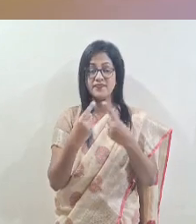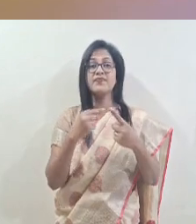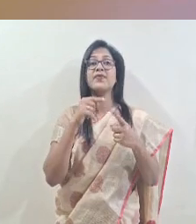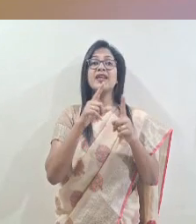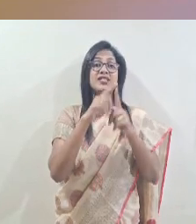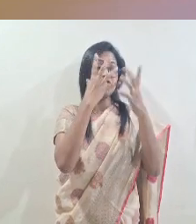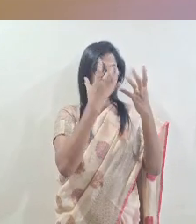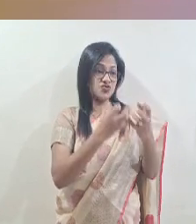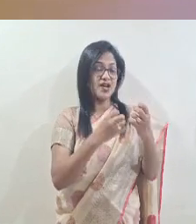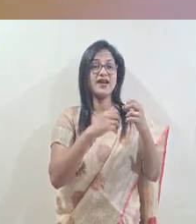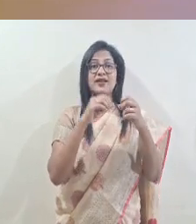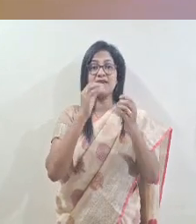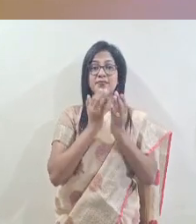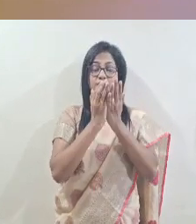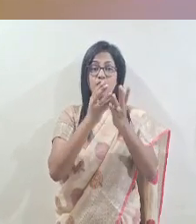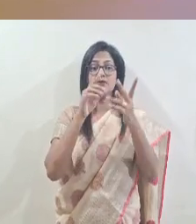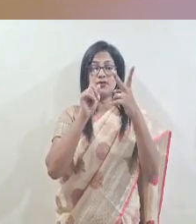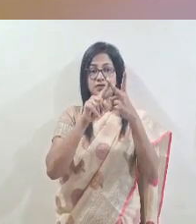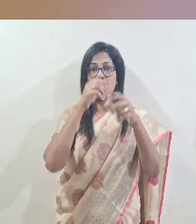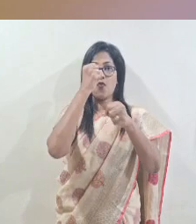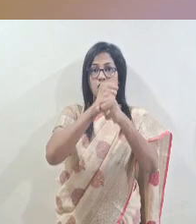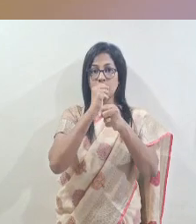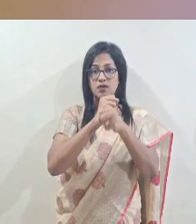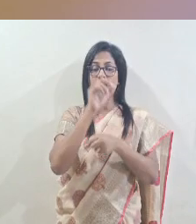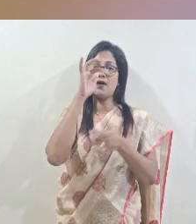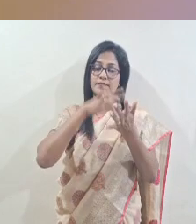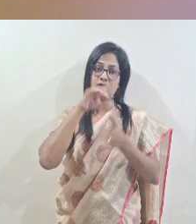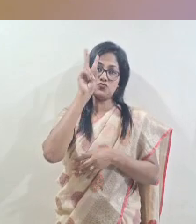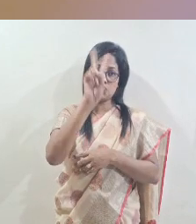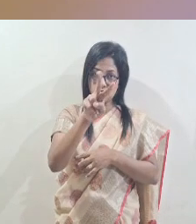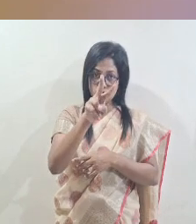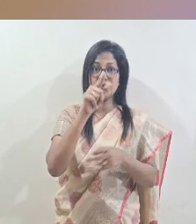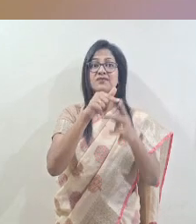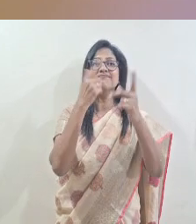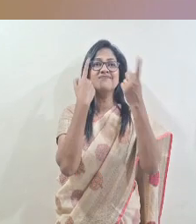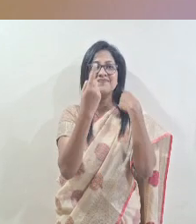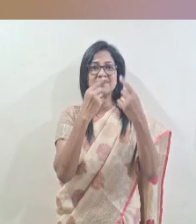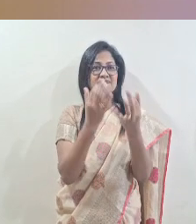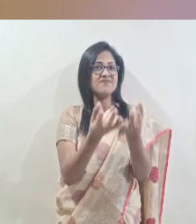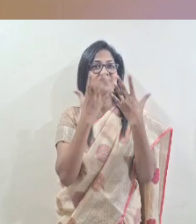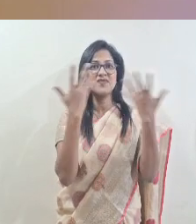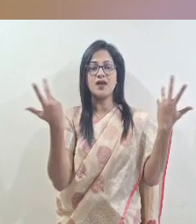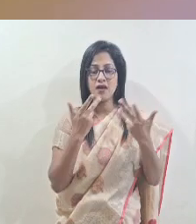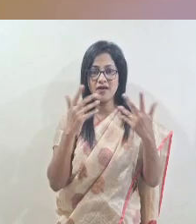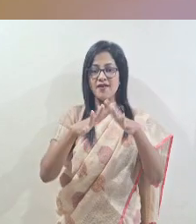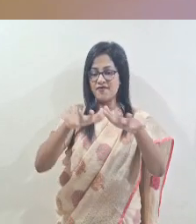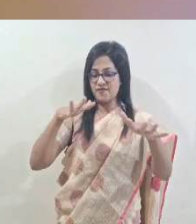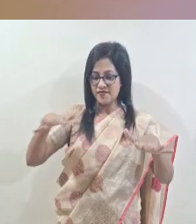dry port number 2 in Gondia district. So to measure the efficiency, we use fresh